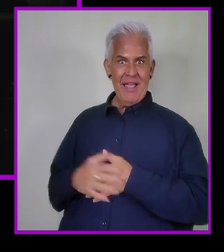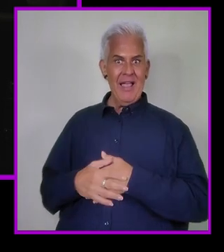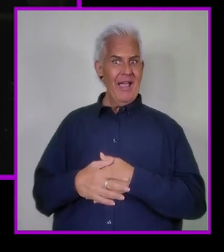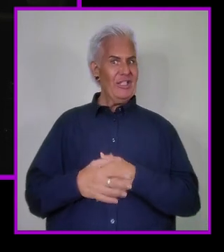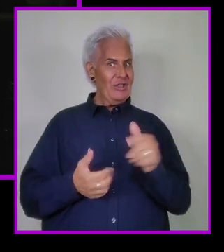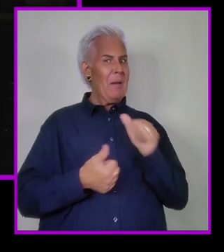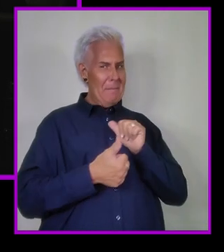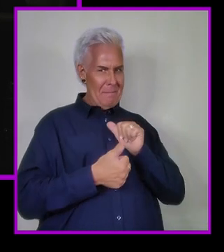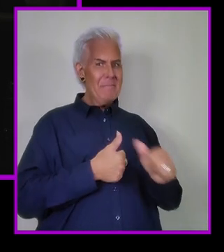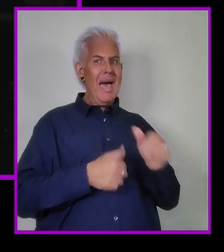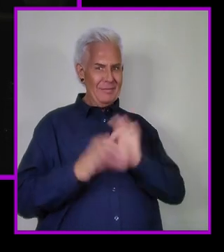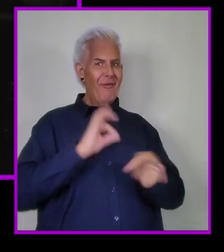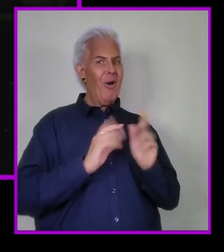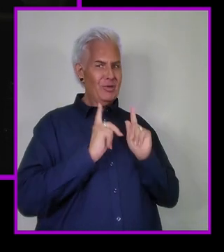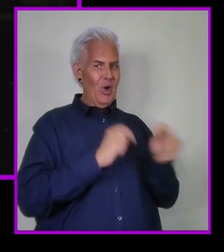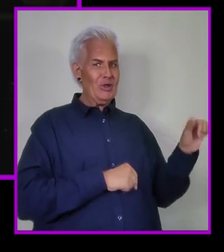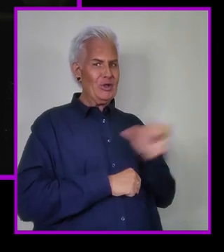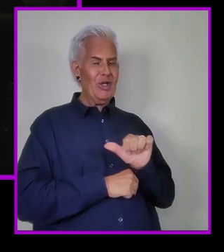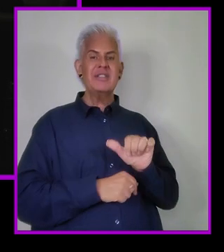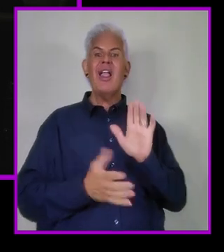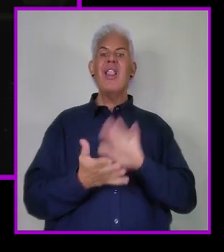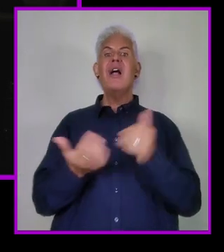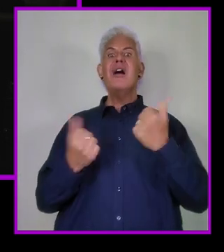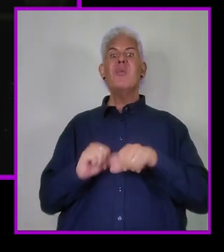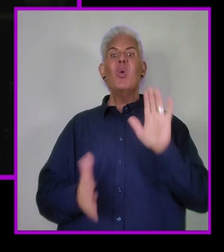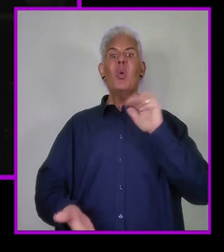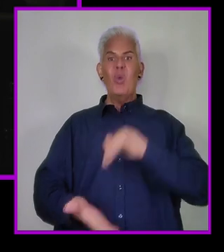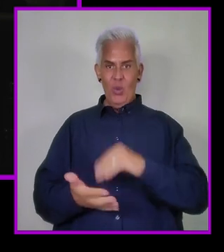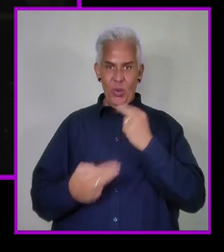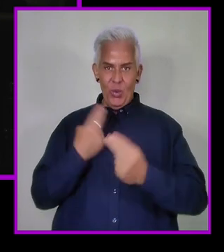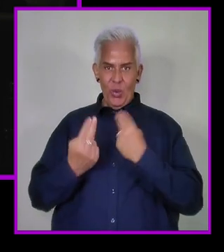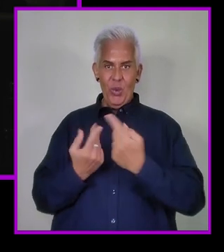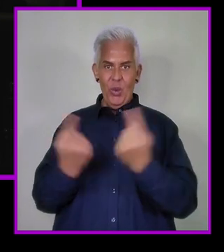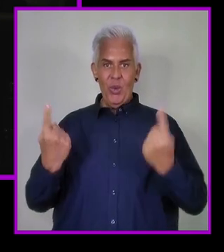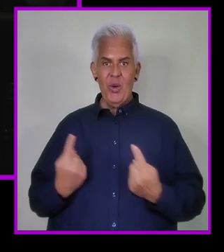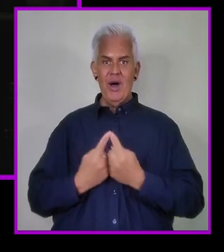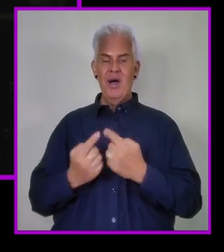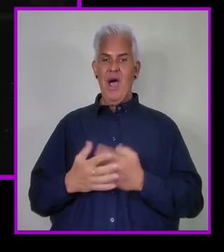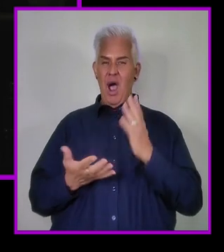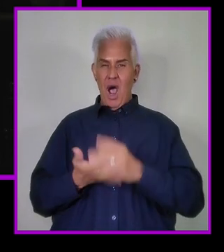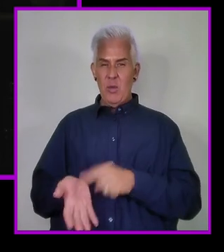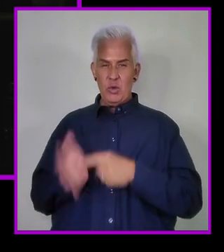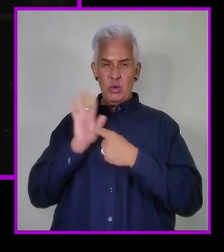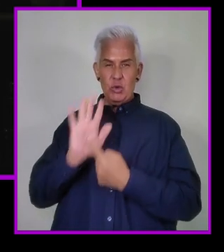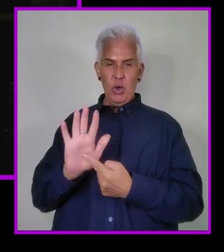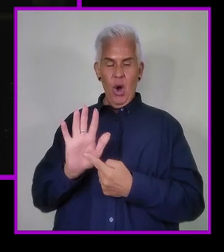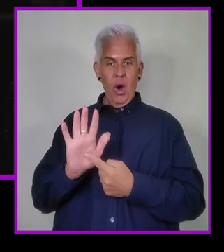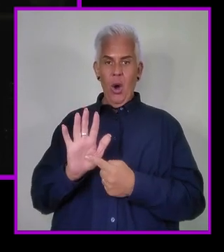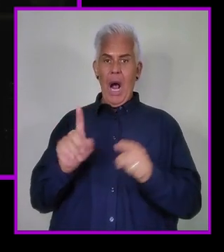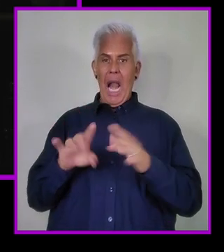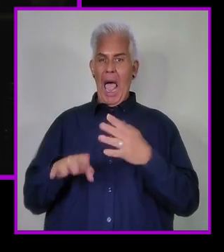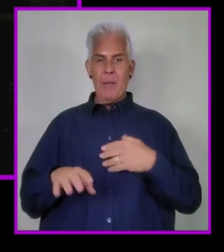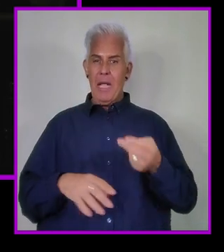best performance of the evening. Absolutely. And then we eventually got to our destination. But it demonstrated in a highly name-droppy